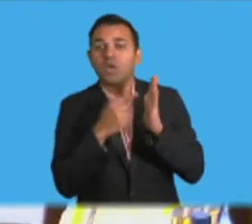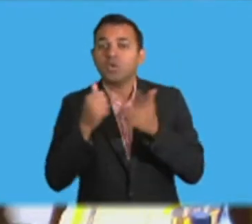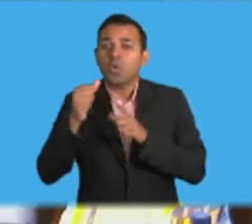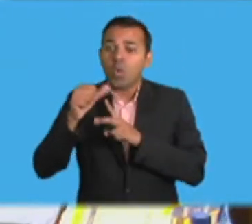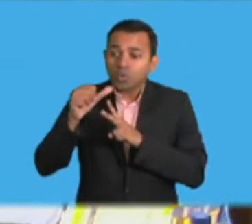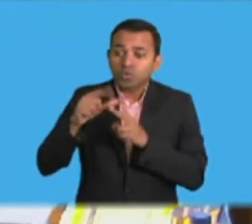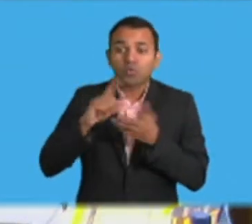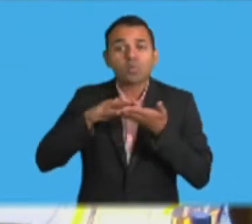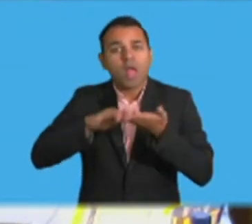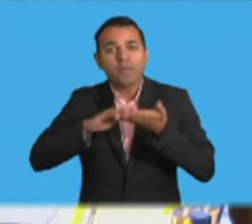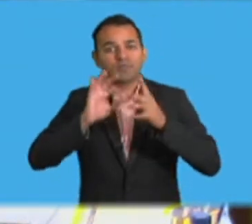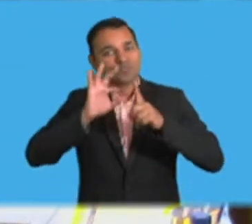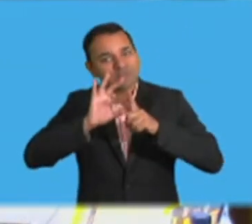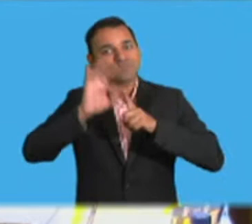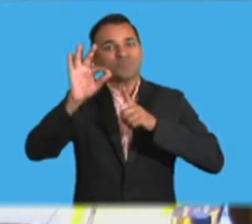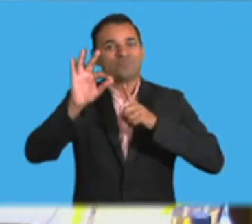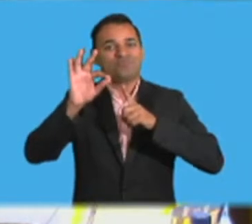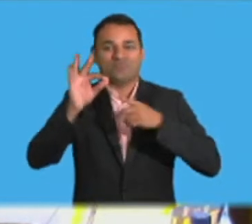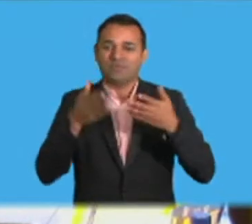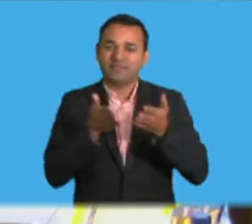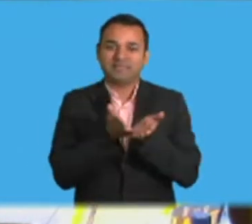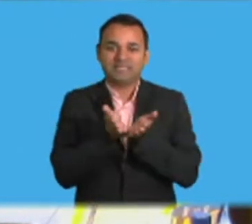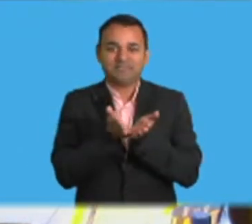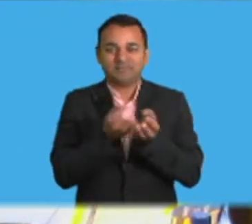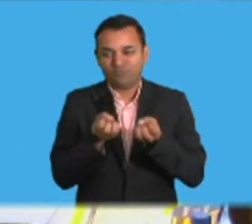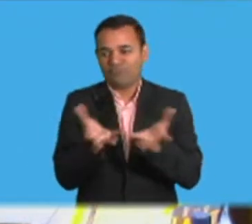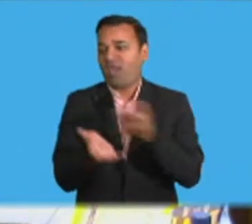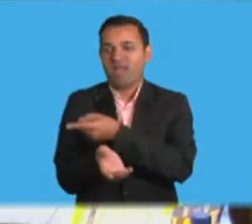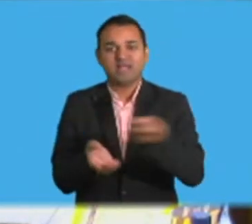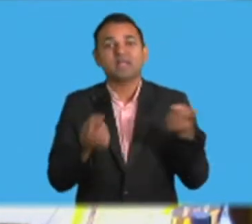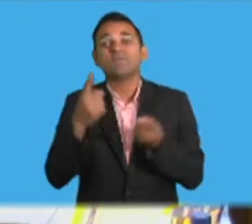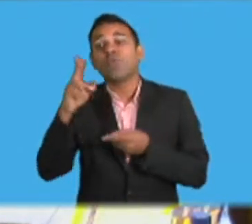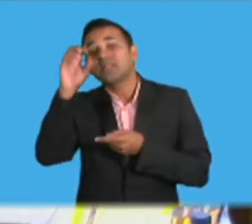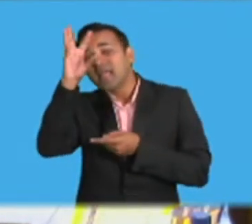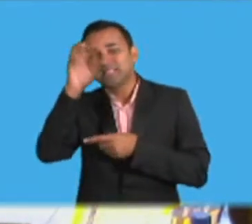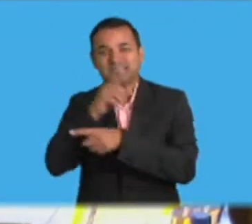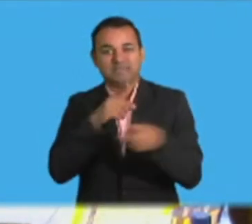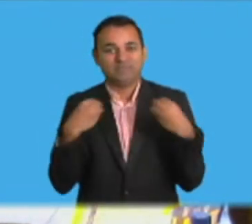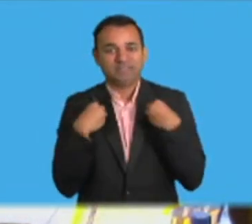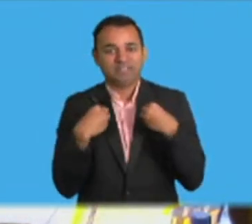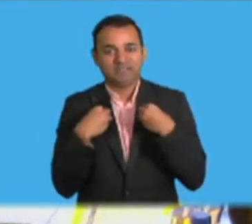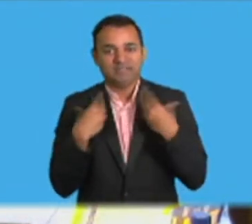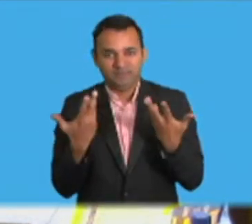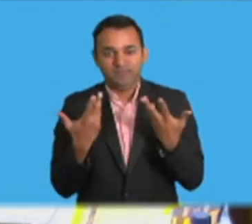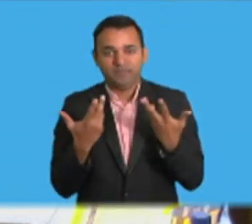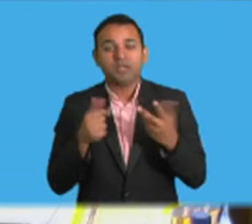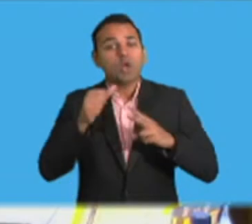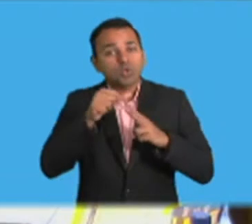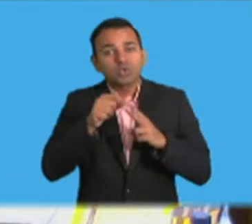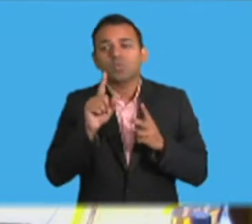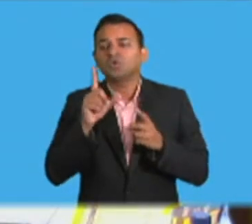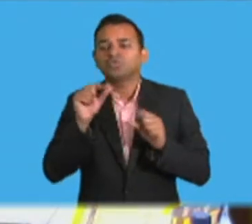within Fiji's taxi industry. And also, Madam Speaker, we need some structured framework.